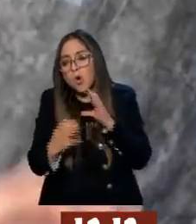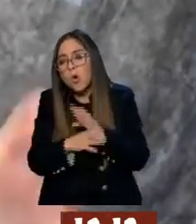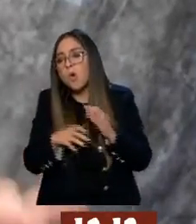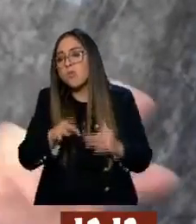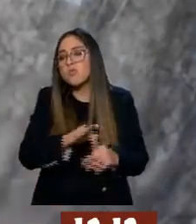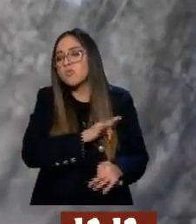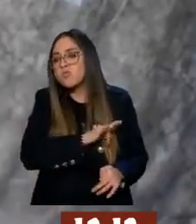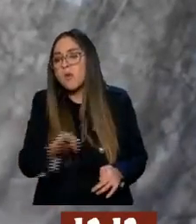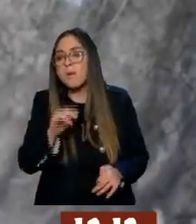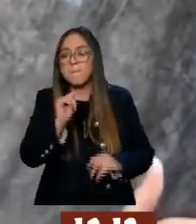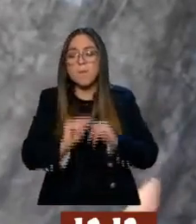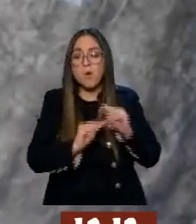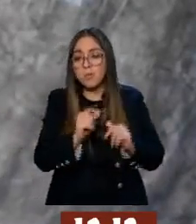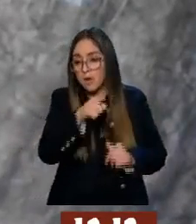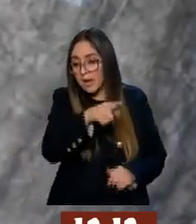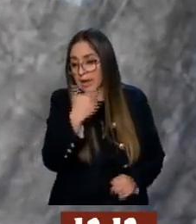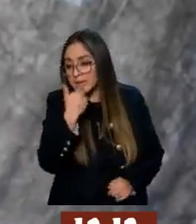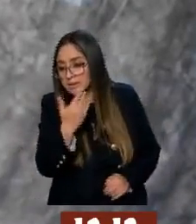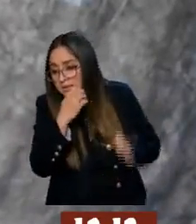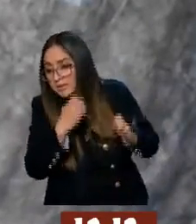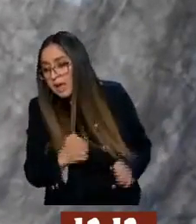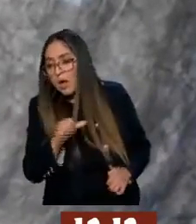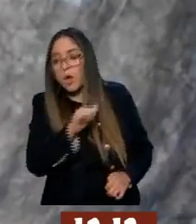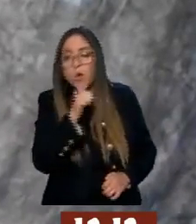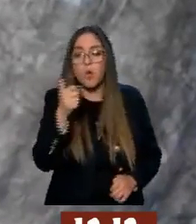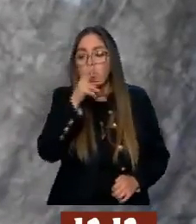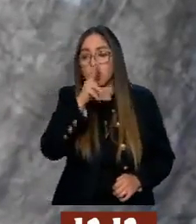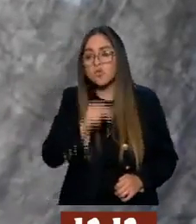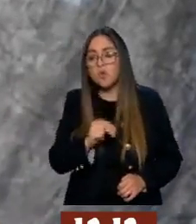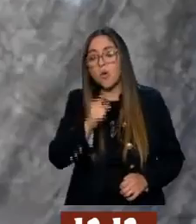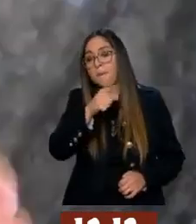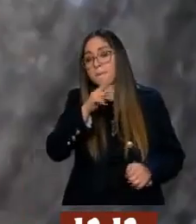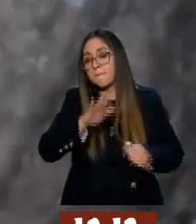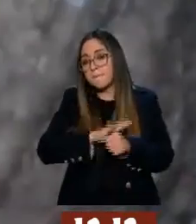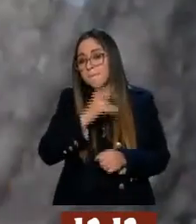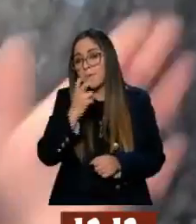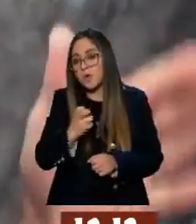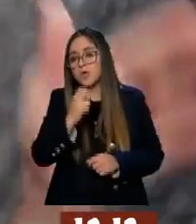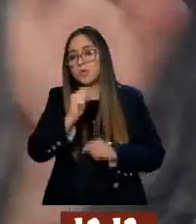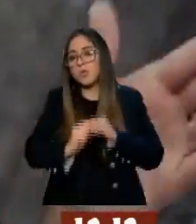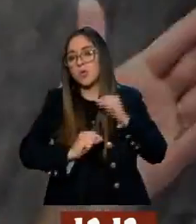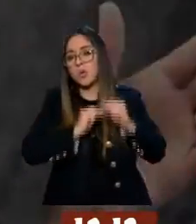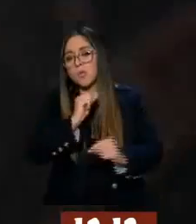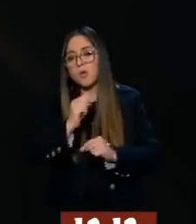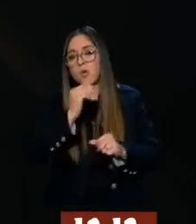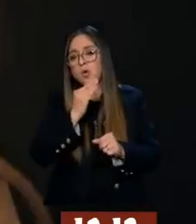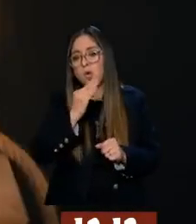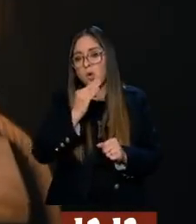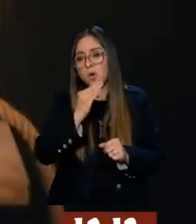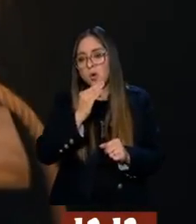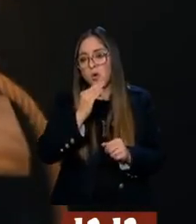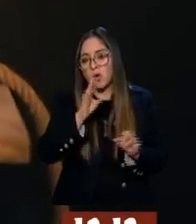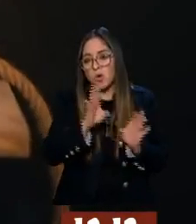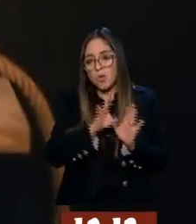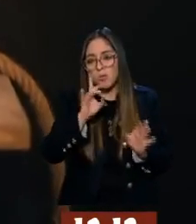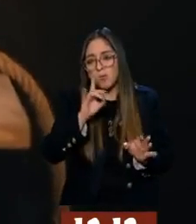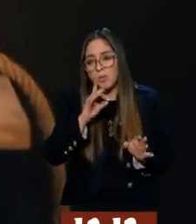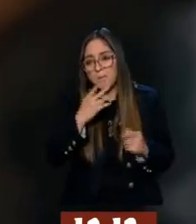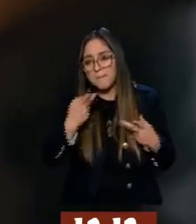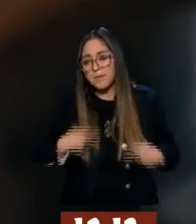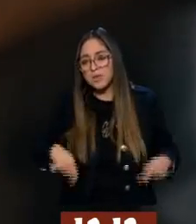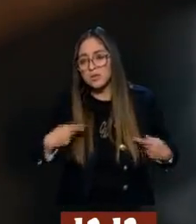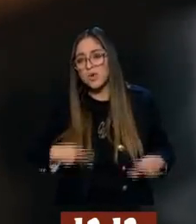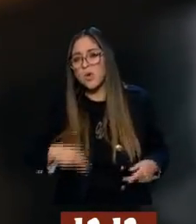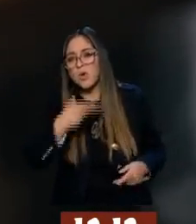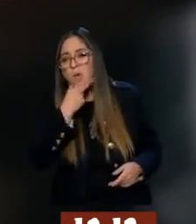not really appropriate in this situation. And it's little red flags that she has to spend energy decoding. She